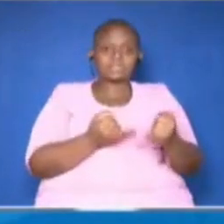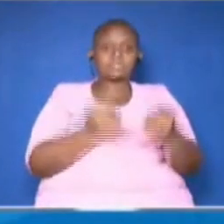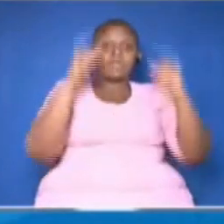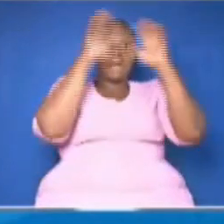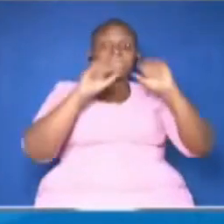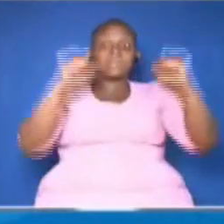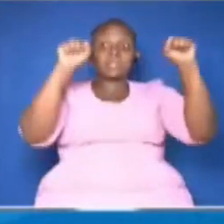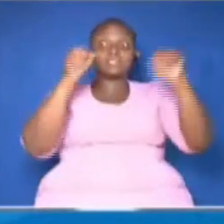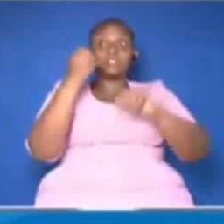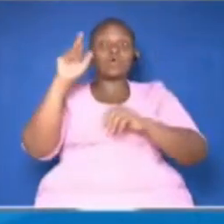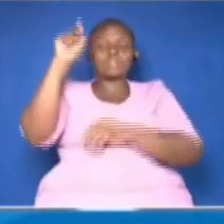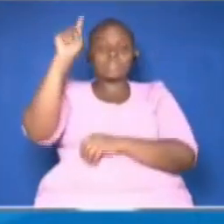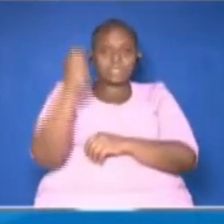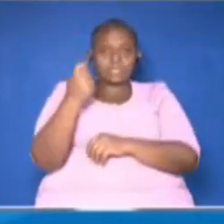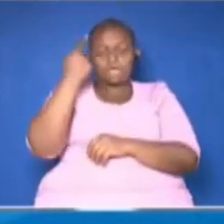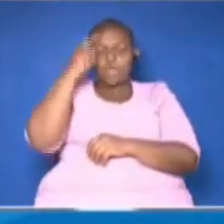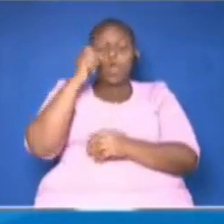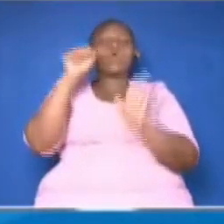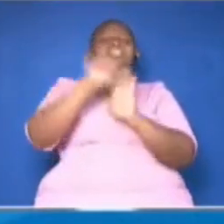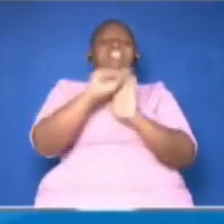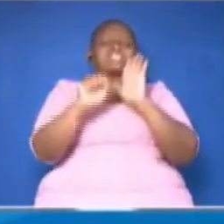Kenya for a state visit,